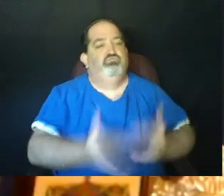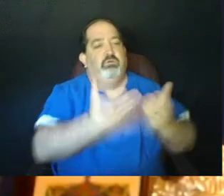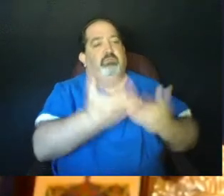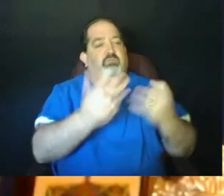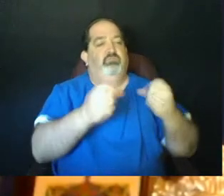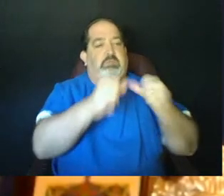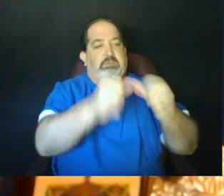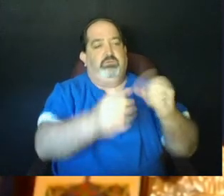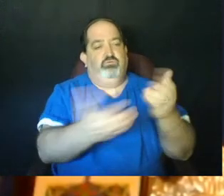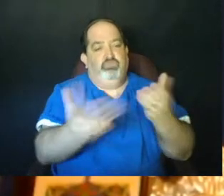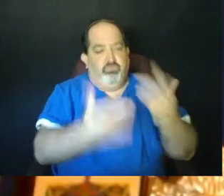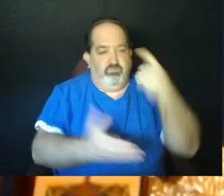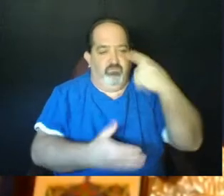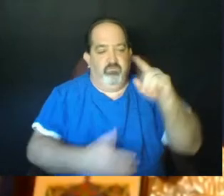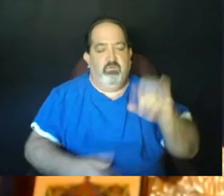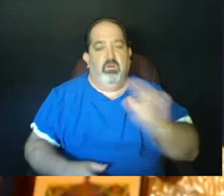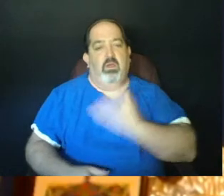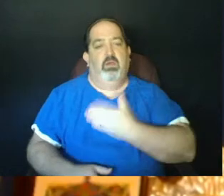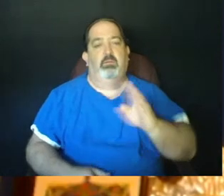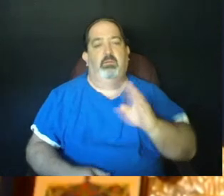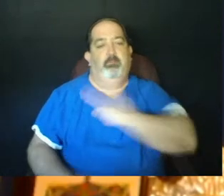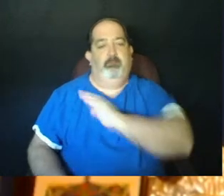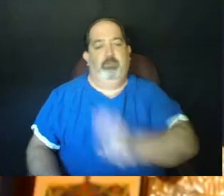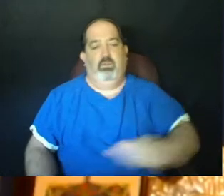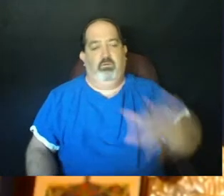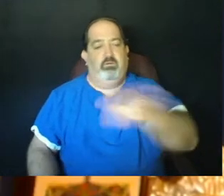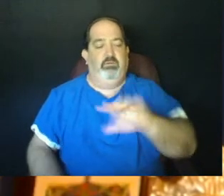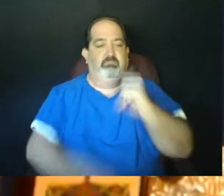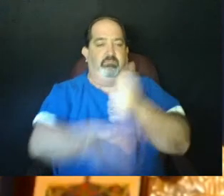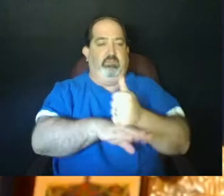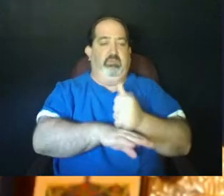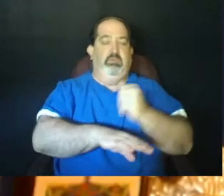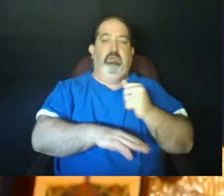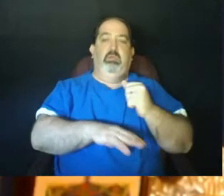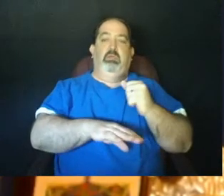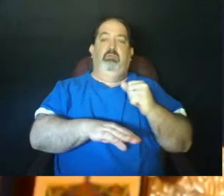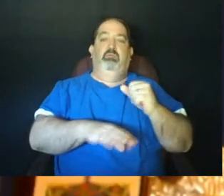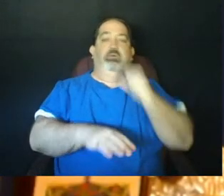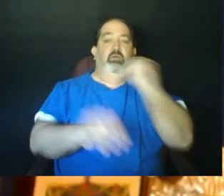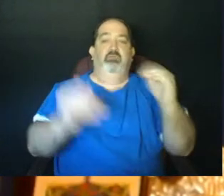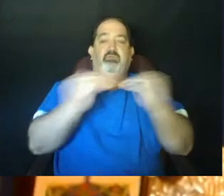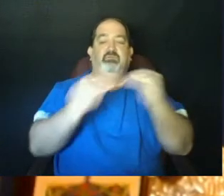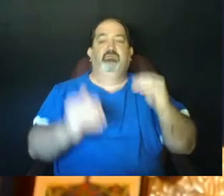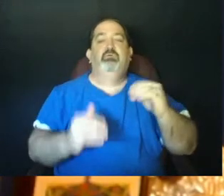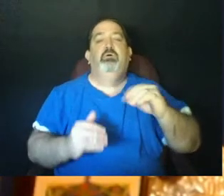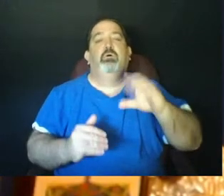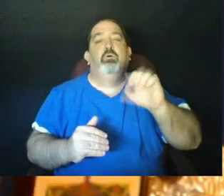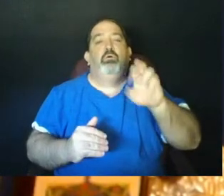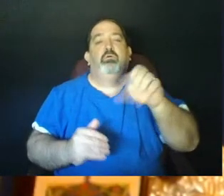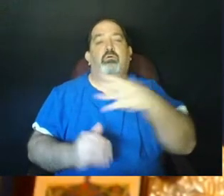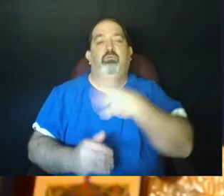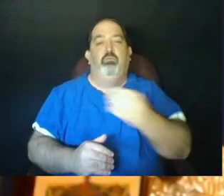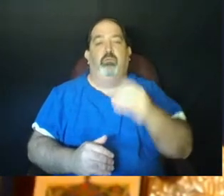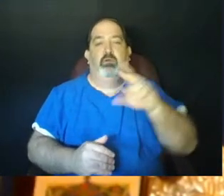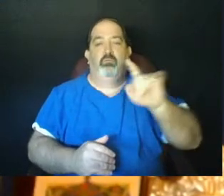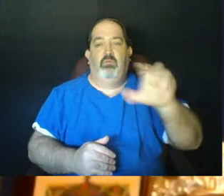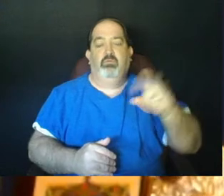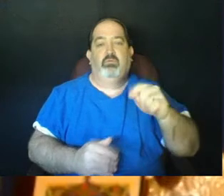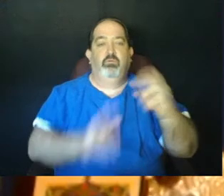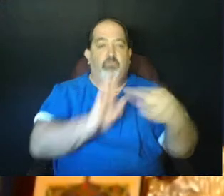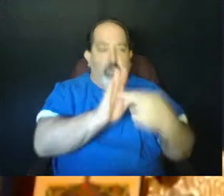service to our barony. She has not only aided in creating the unofficial Order of the White Roll, which serves a crucial